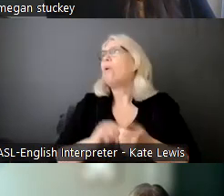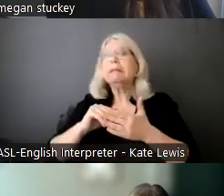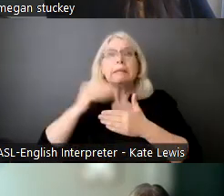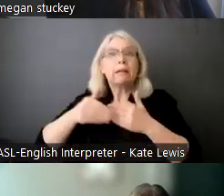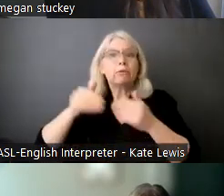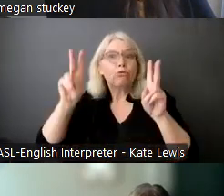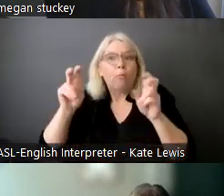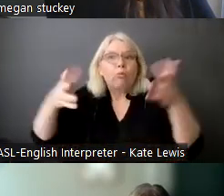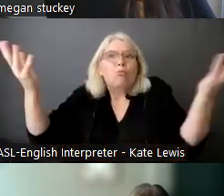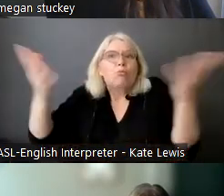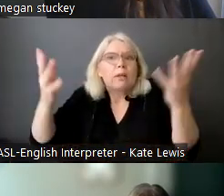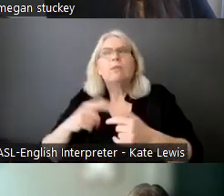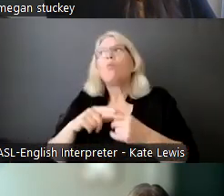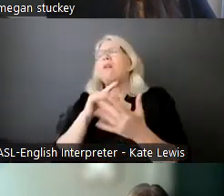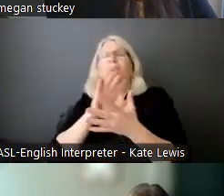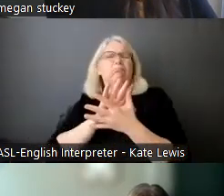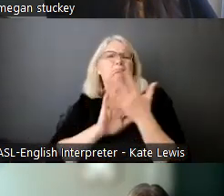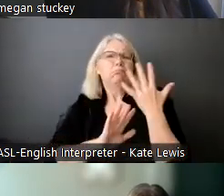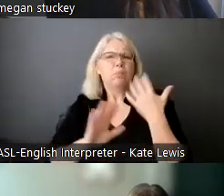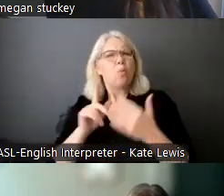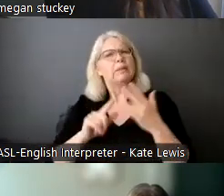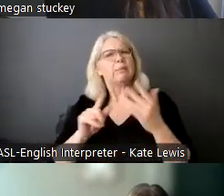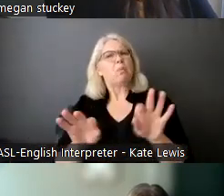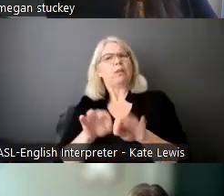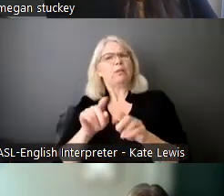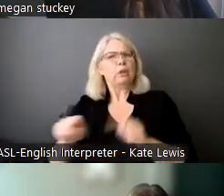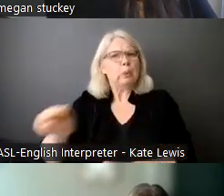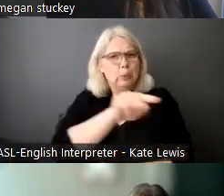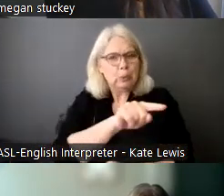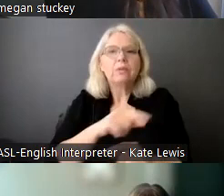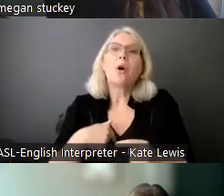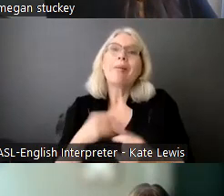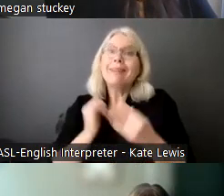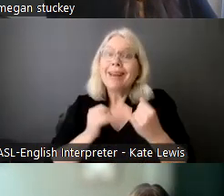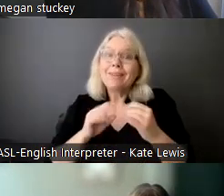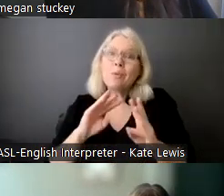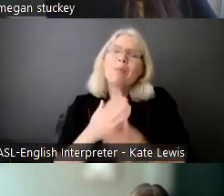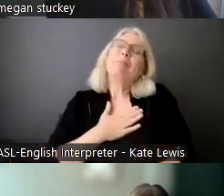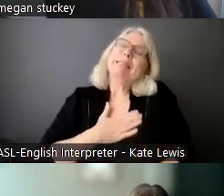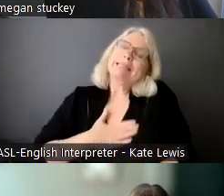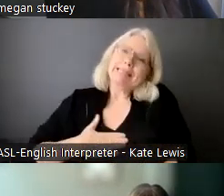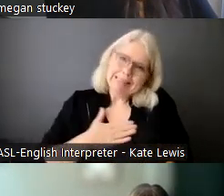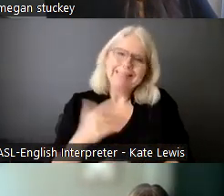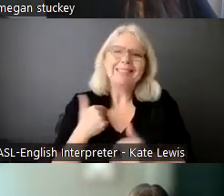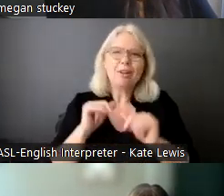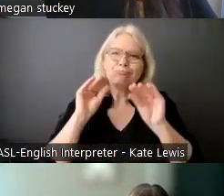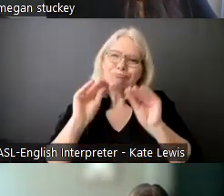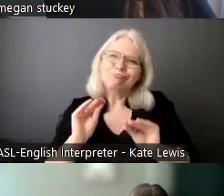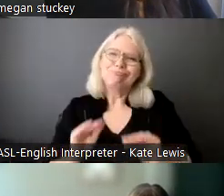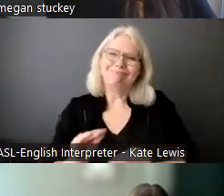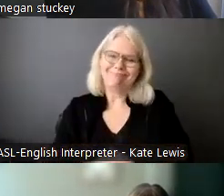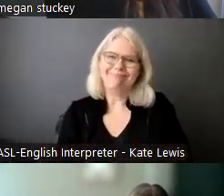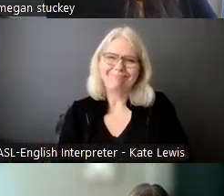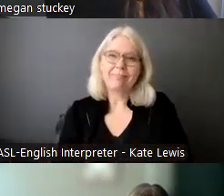please take just a few moments to fill that out at the end of the webinar. We really do appreciate it. And as always, our webinars